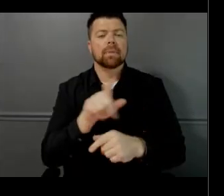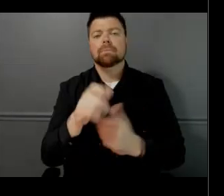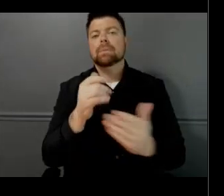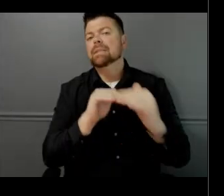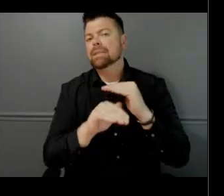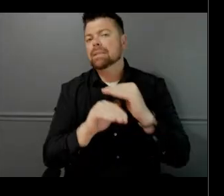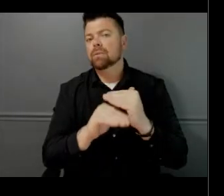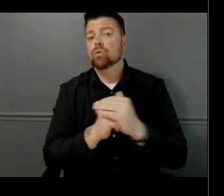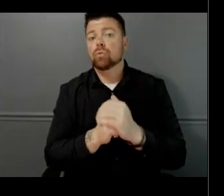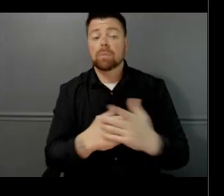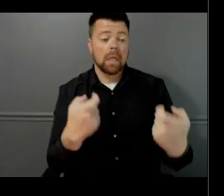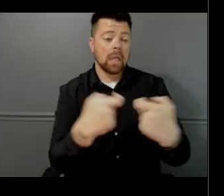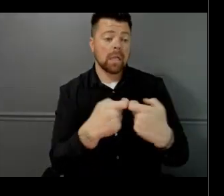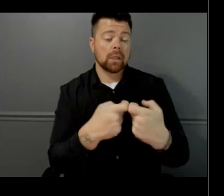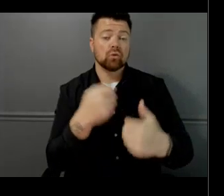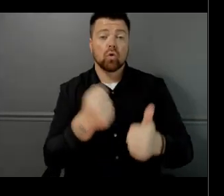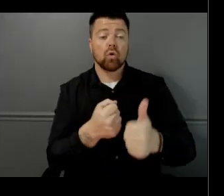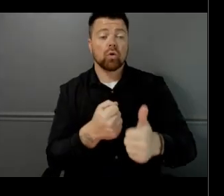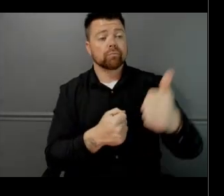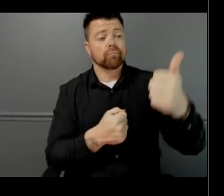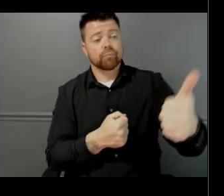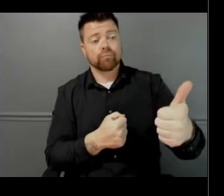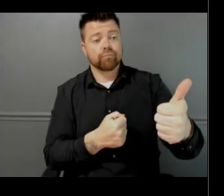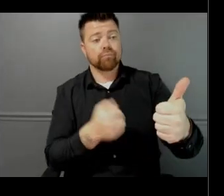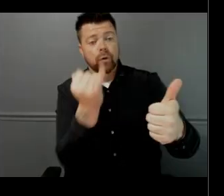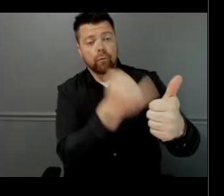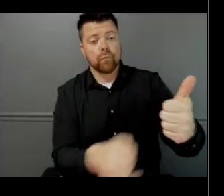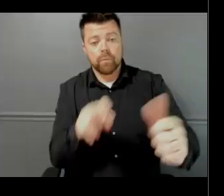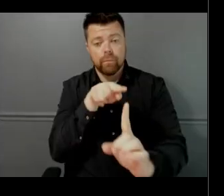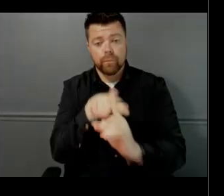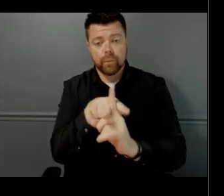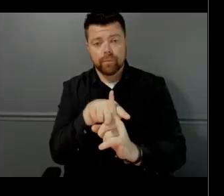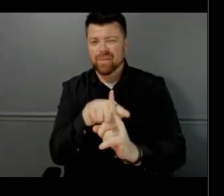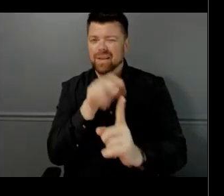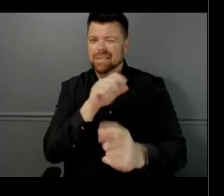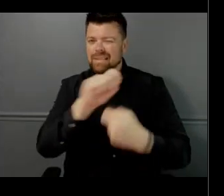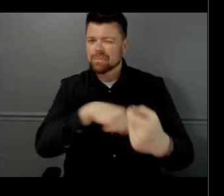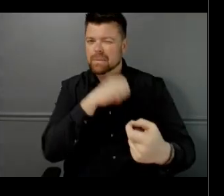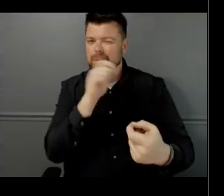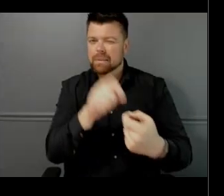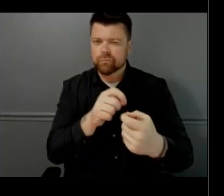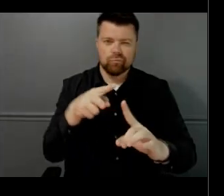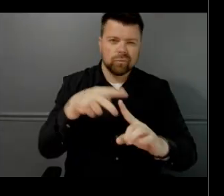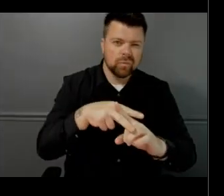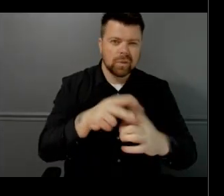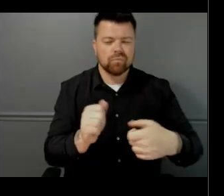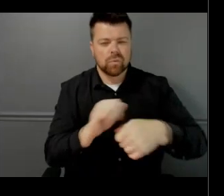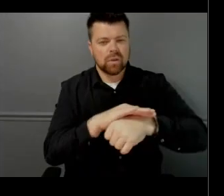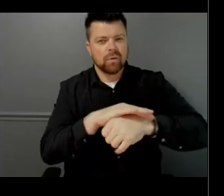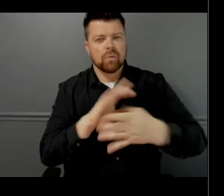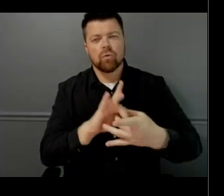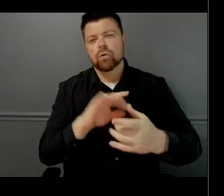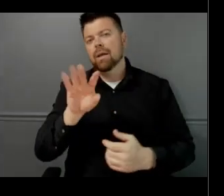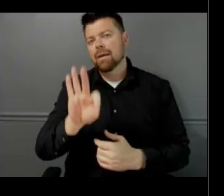An electric vehicle charging station is not explicitly covered under the Fair Housing